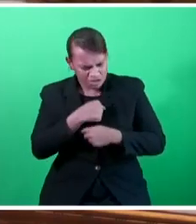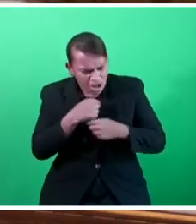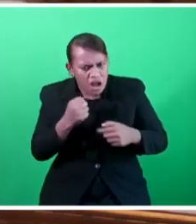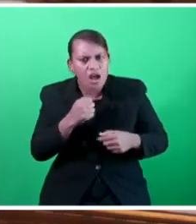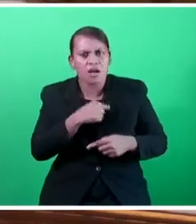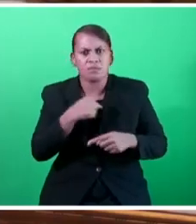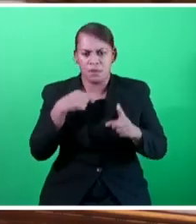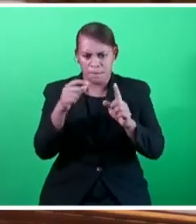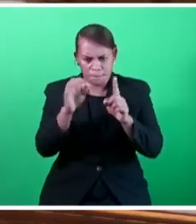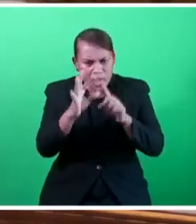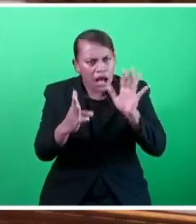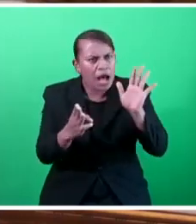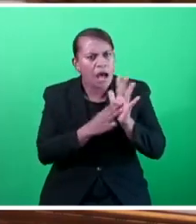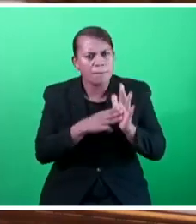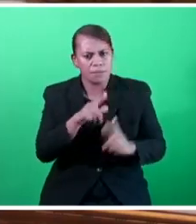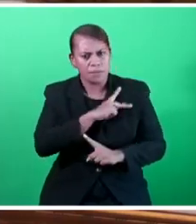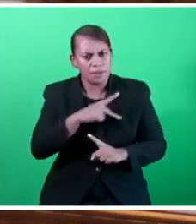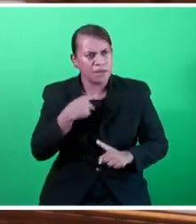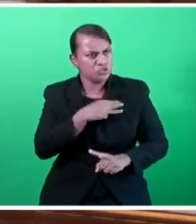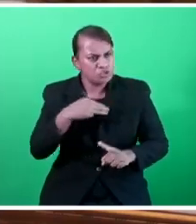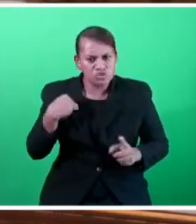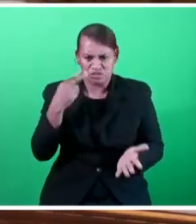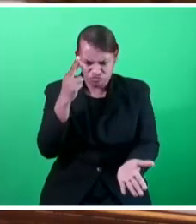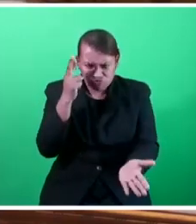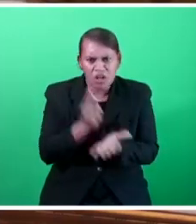solution. A